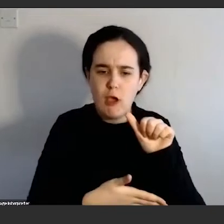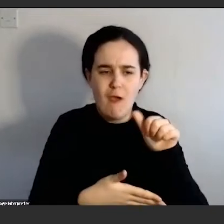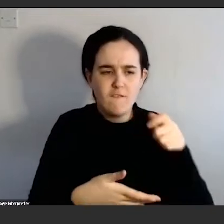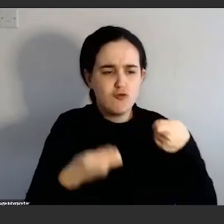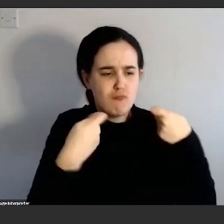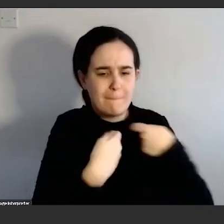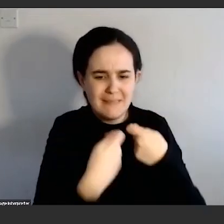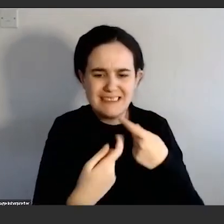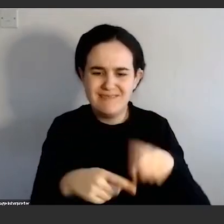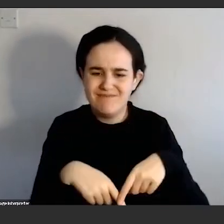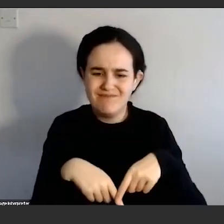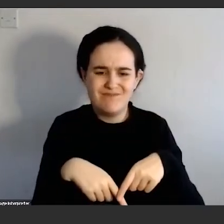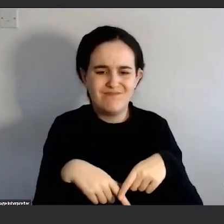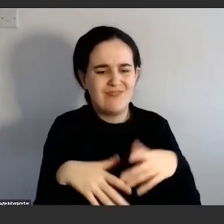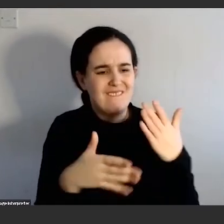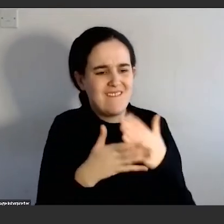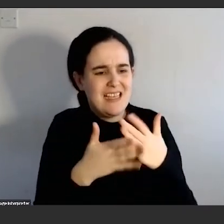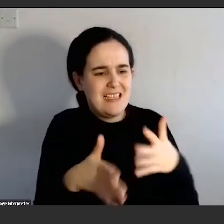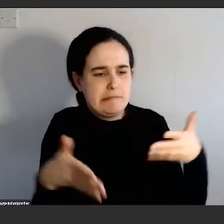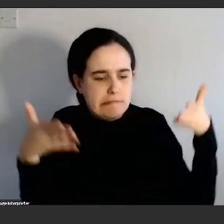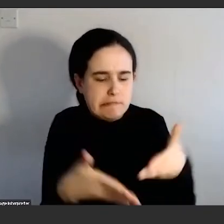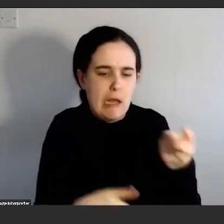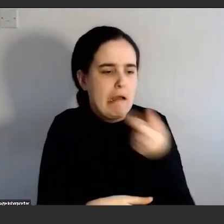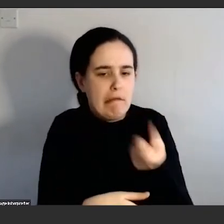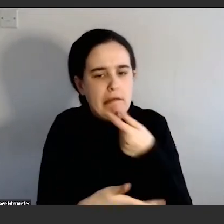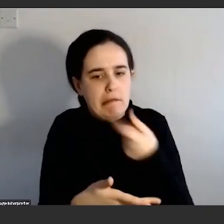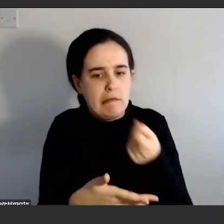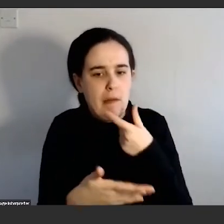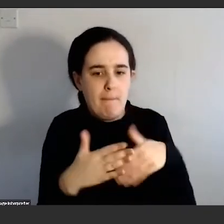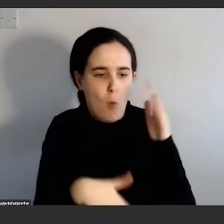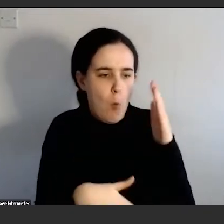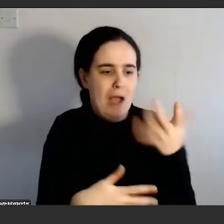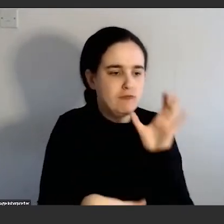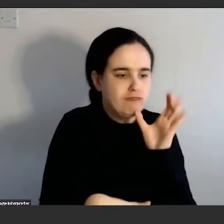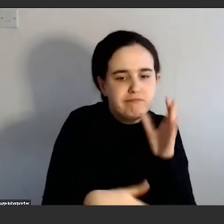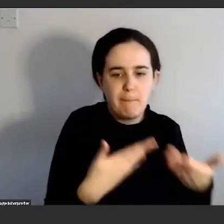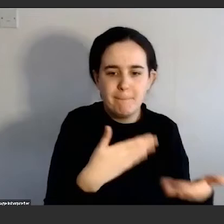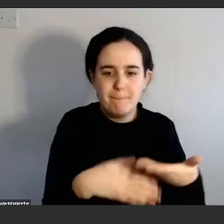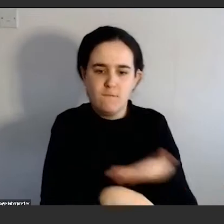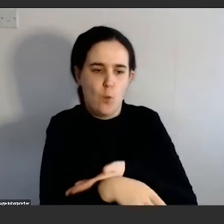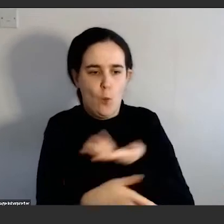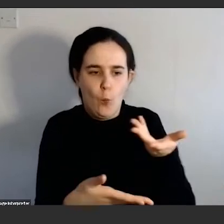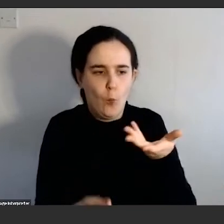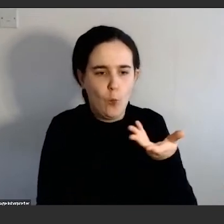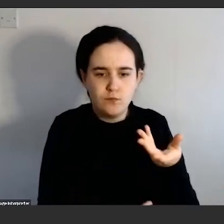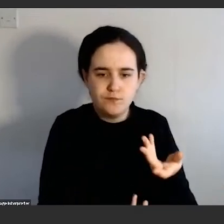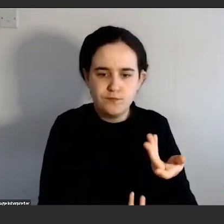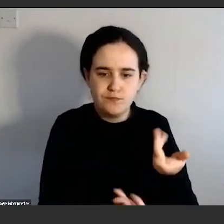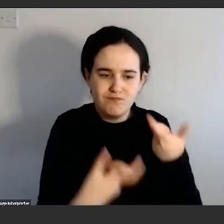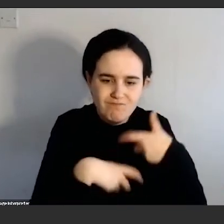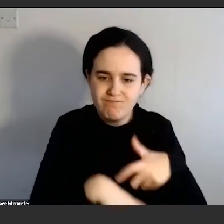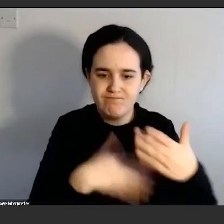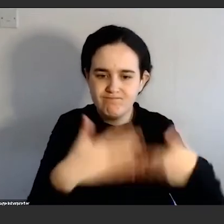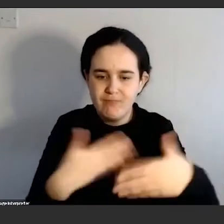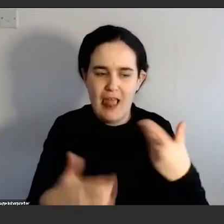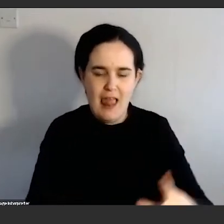there's so many changes that need to actually be done, and that's